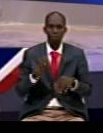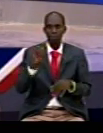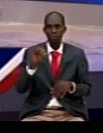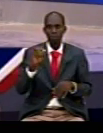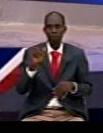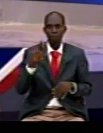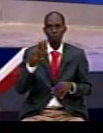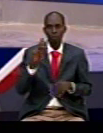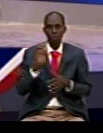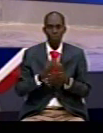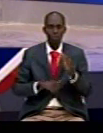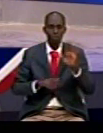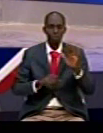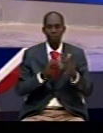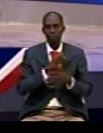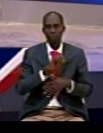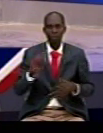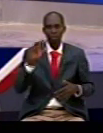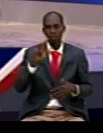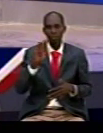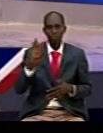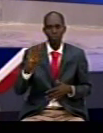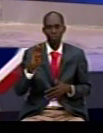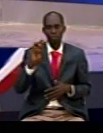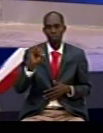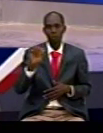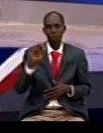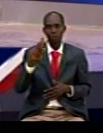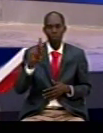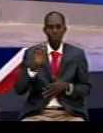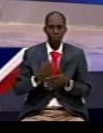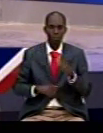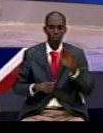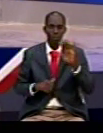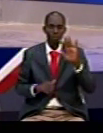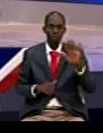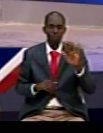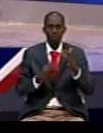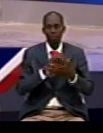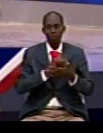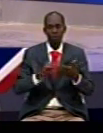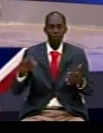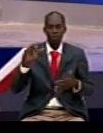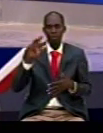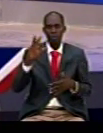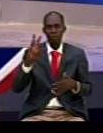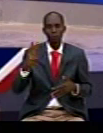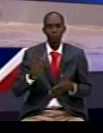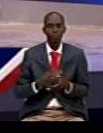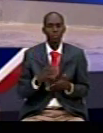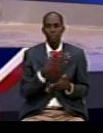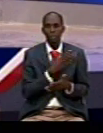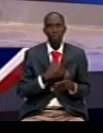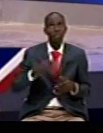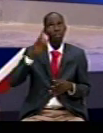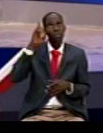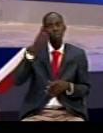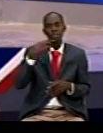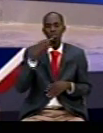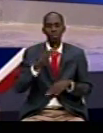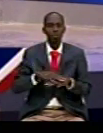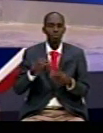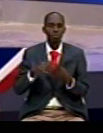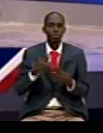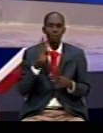and I'm reading from verse 34. Mark chapter 5, verse 34. And he said unto